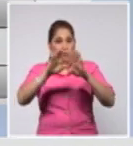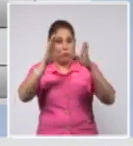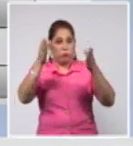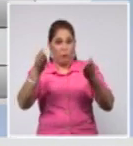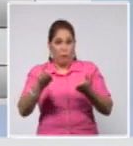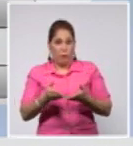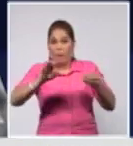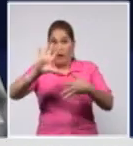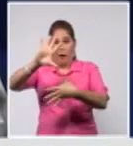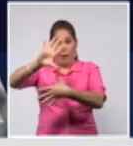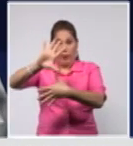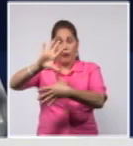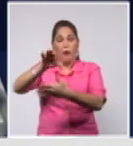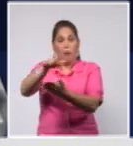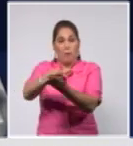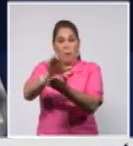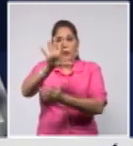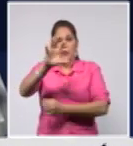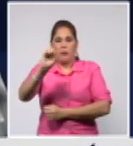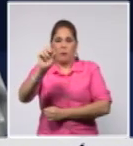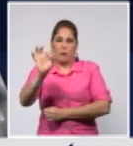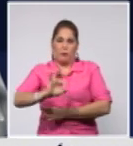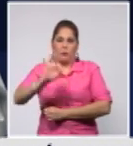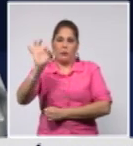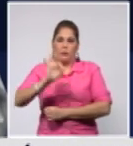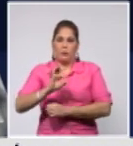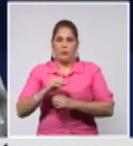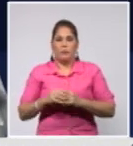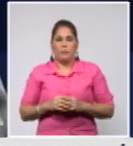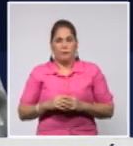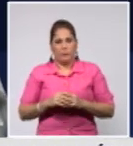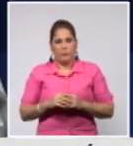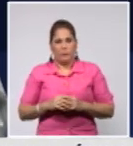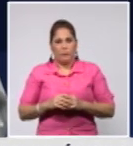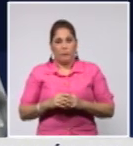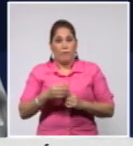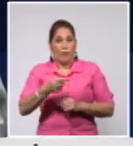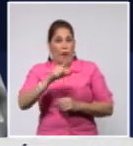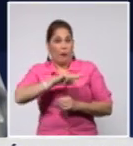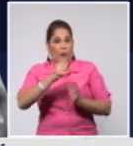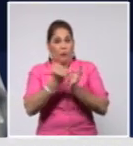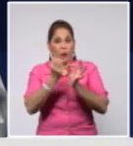3.06%. The region of the Americas, which accounts for